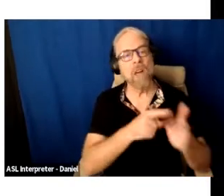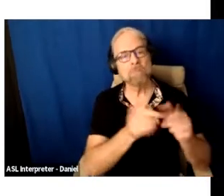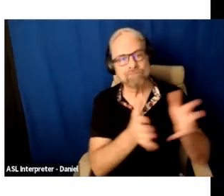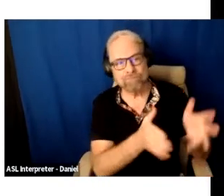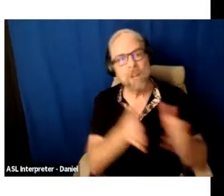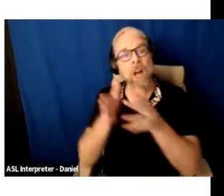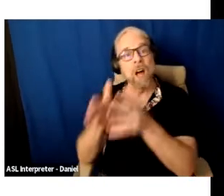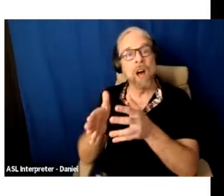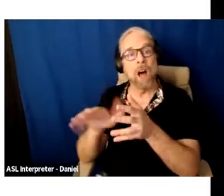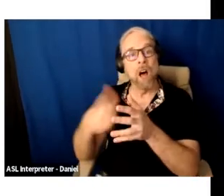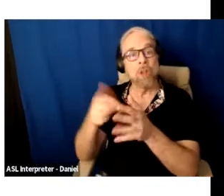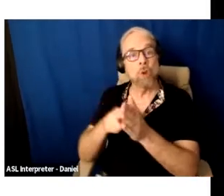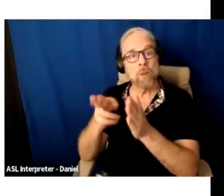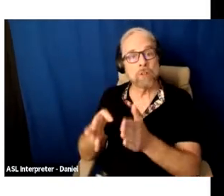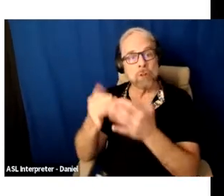at